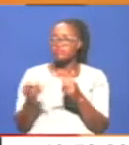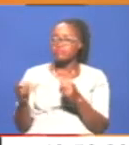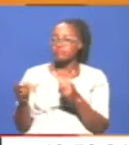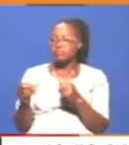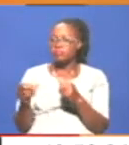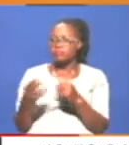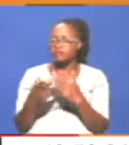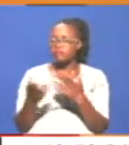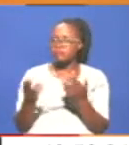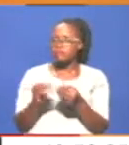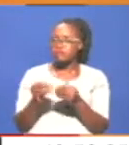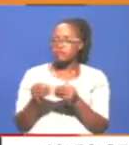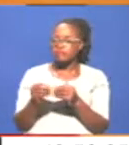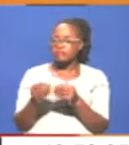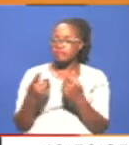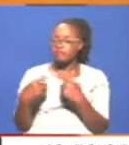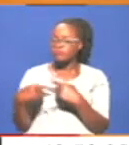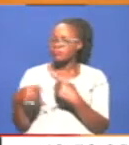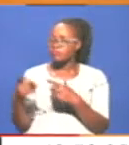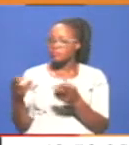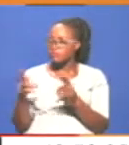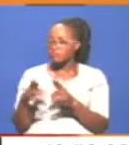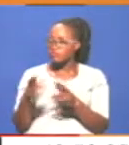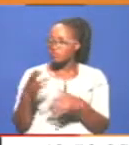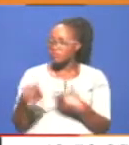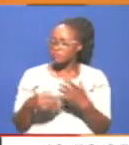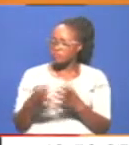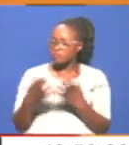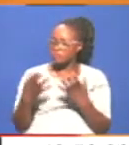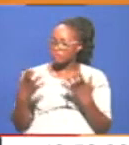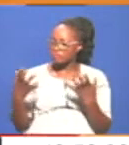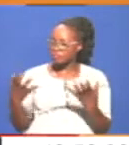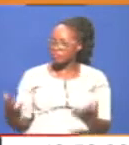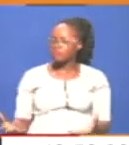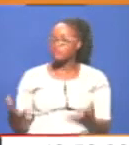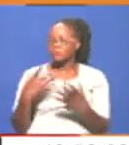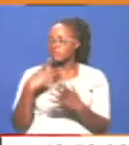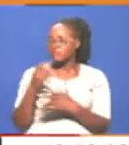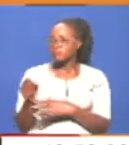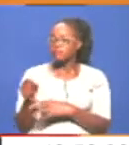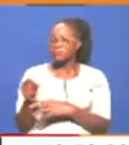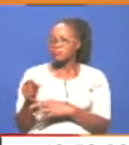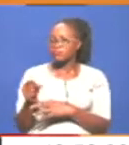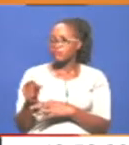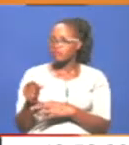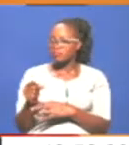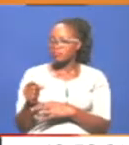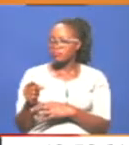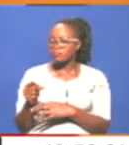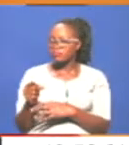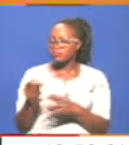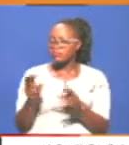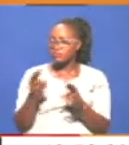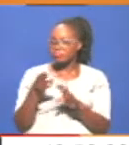that is the number that came through, and the enthusiasm was massive. So on that score, and we are looking across and saying, okay,